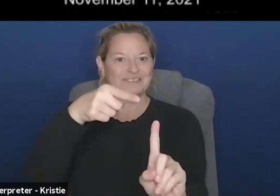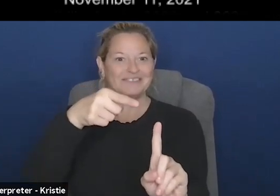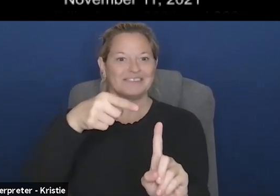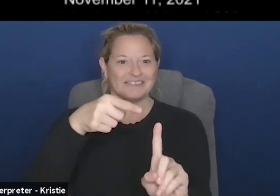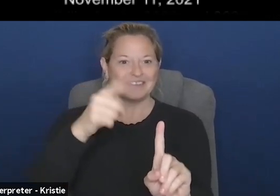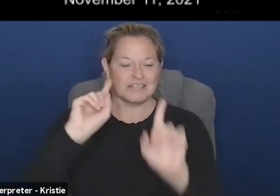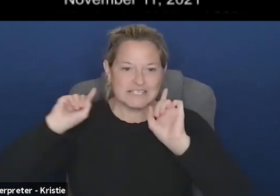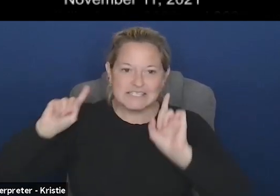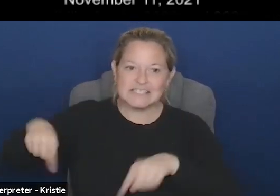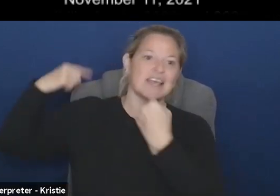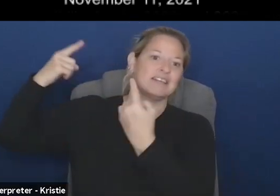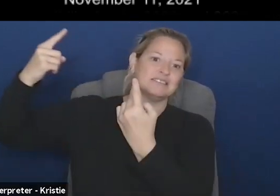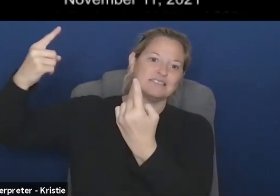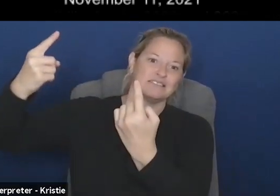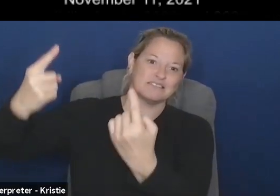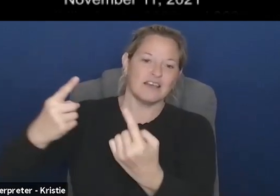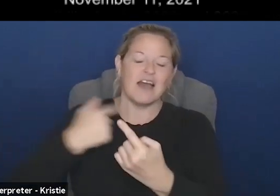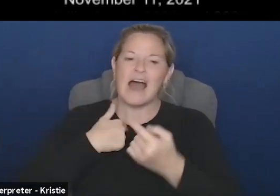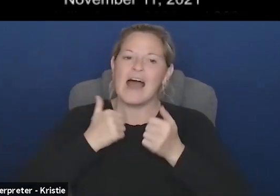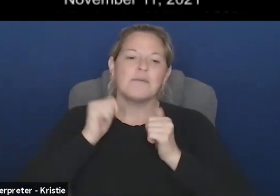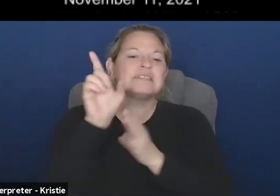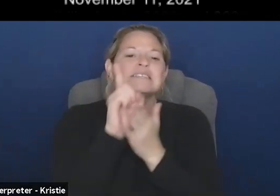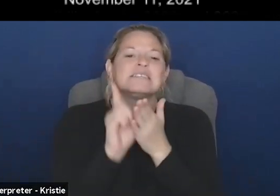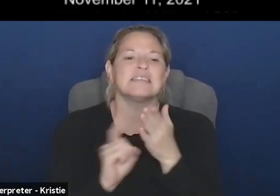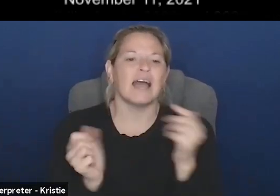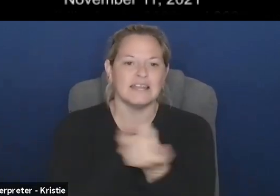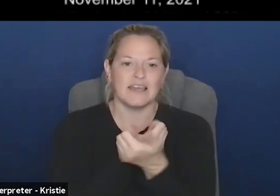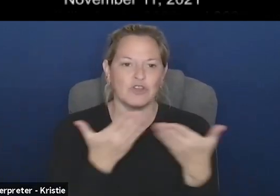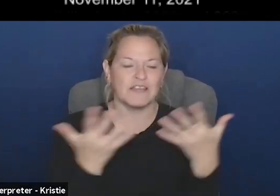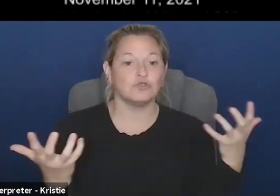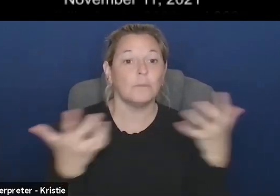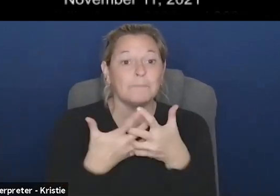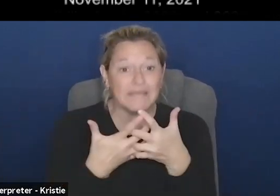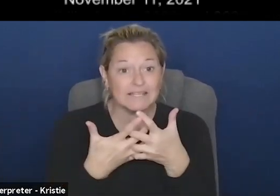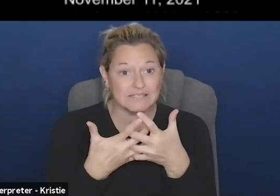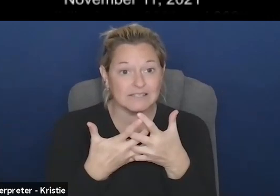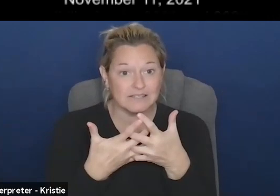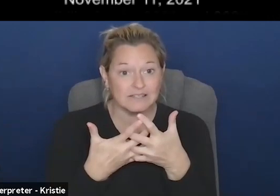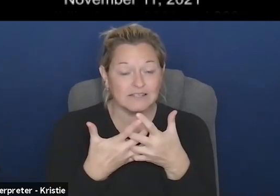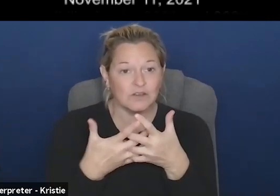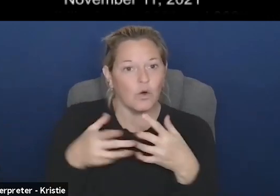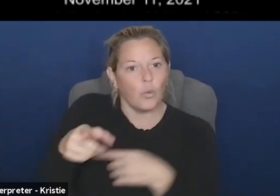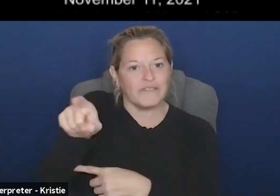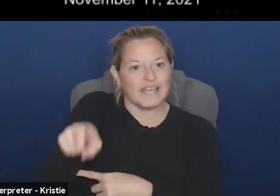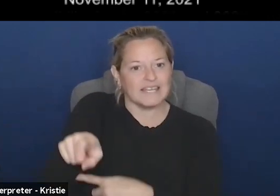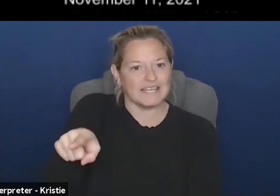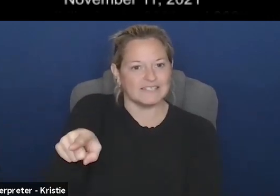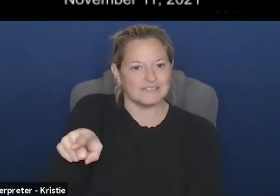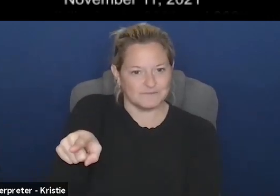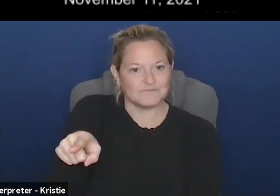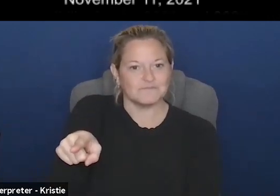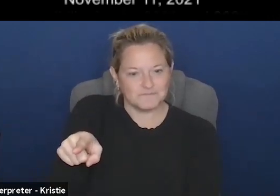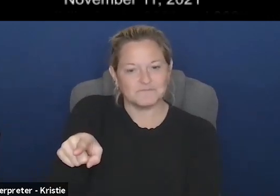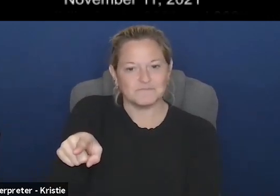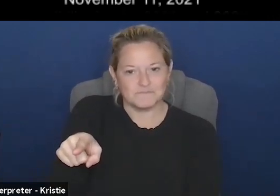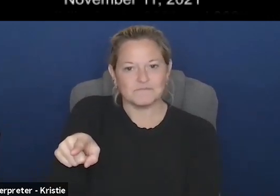since that time, is to design these things. And I mentioned, the sighted people doing sort of calling the shots that I